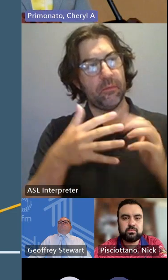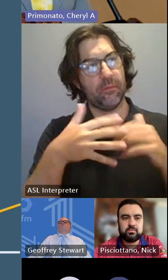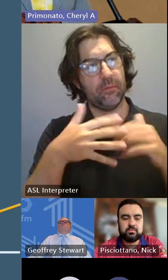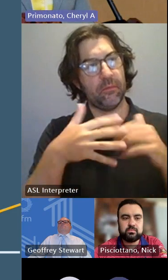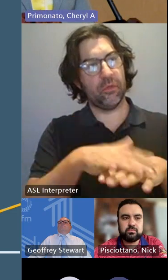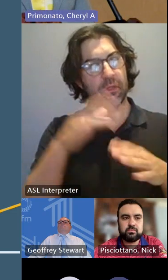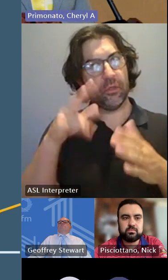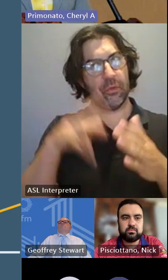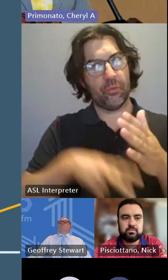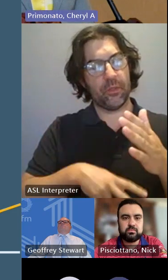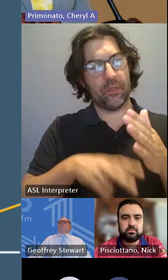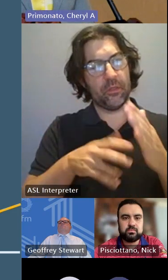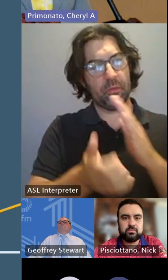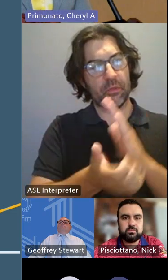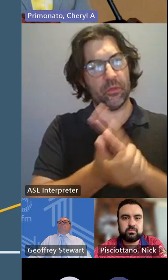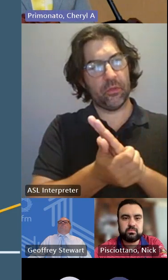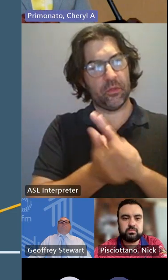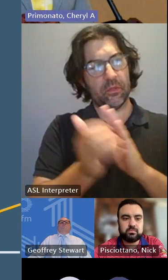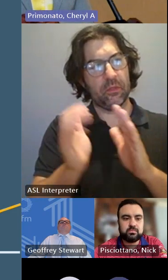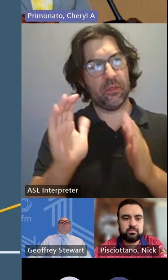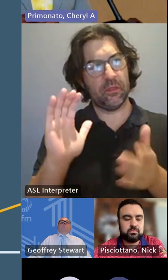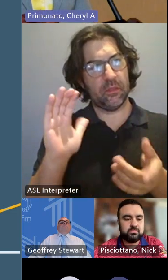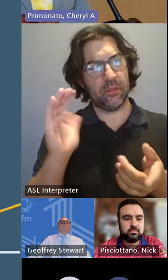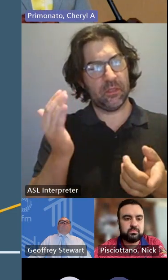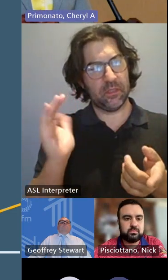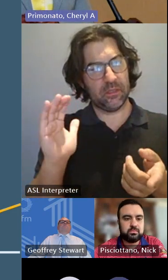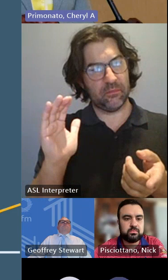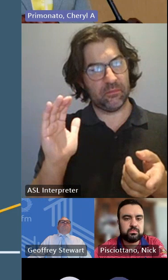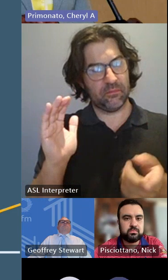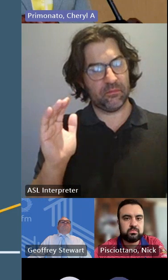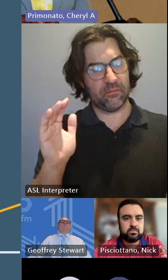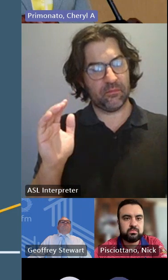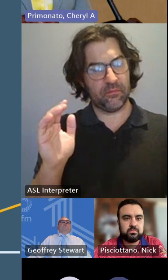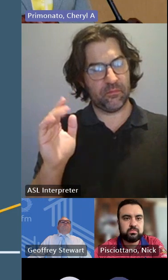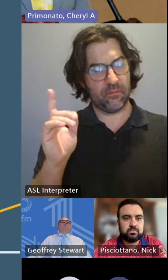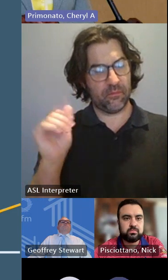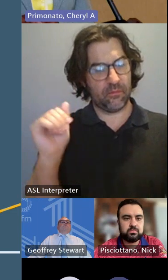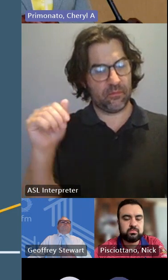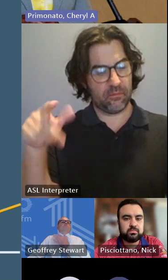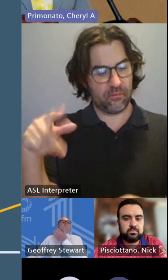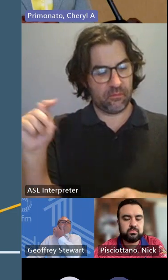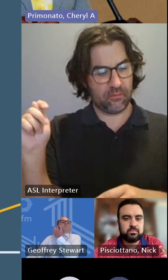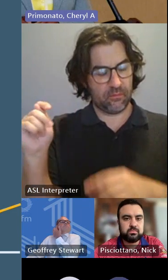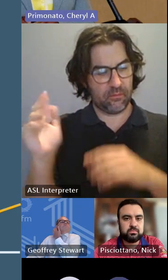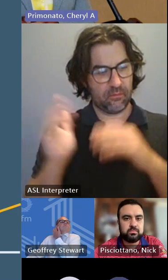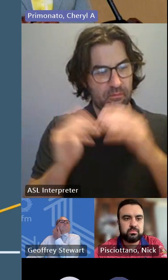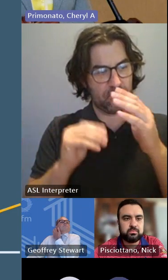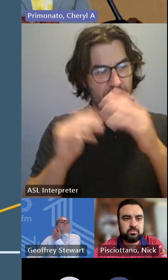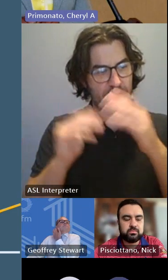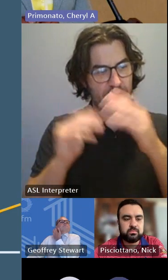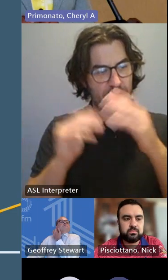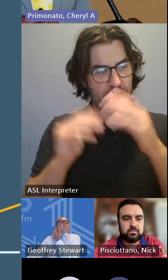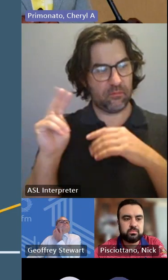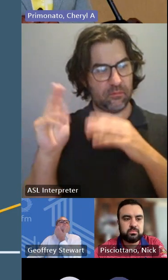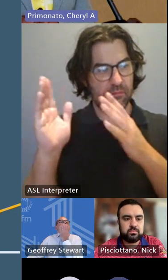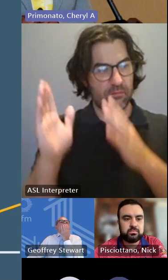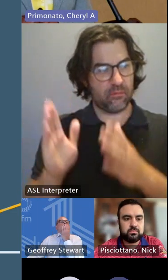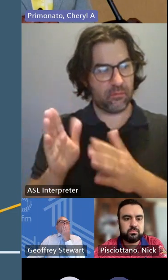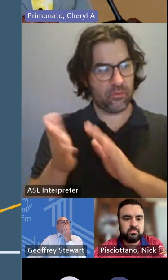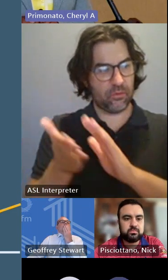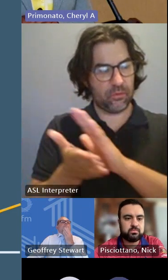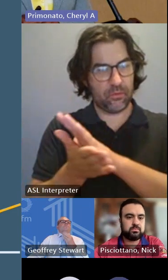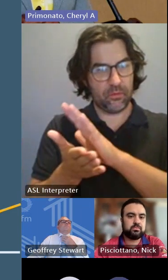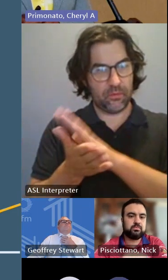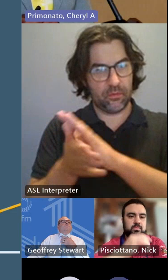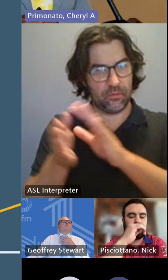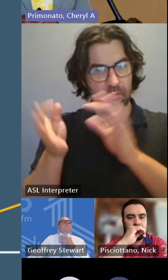the resolution, it seems as though if an apartment building owner or school